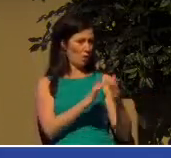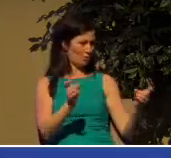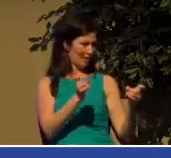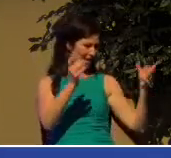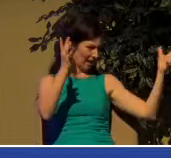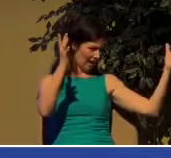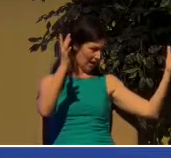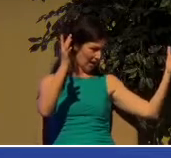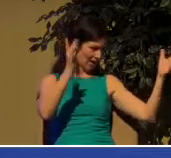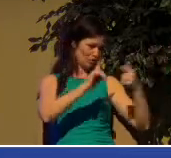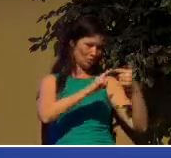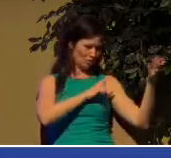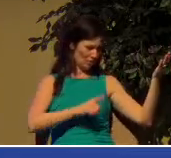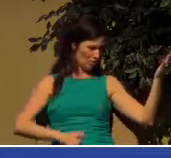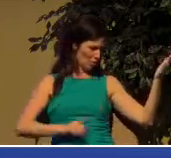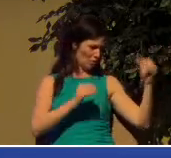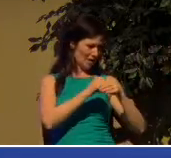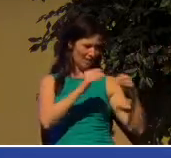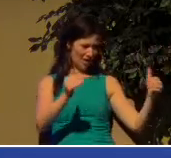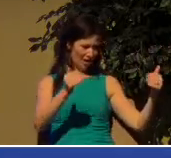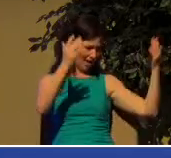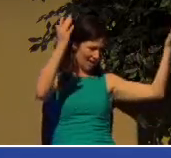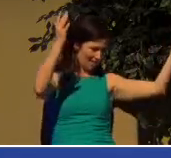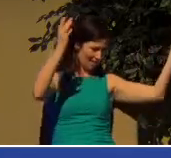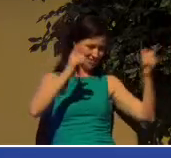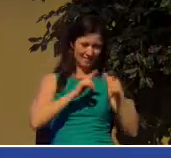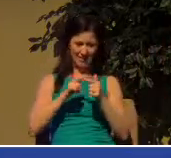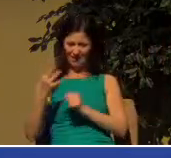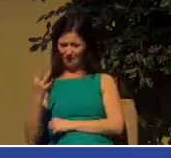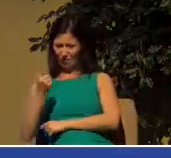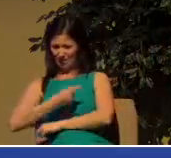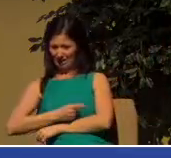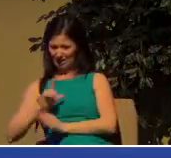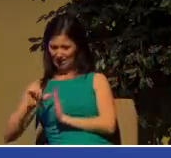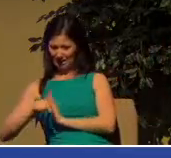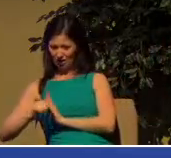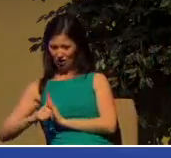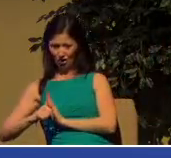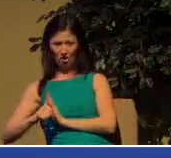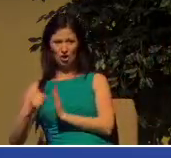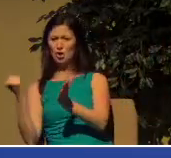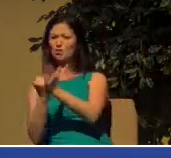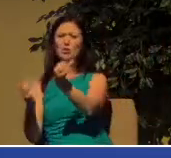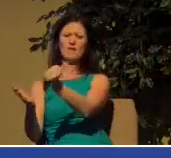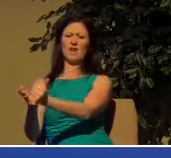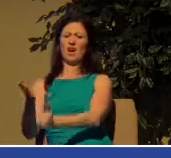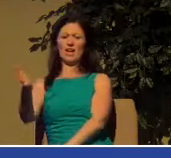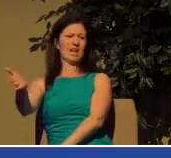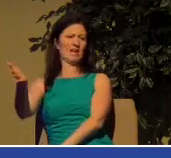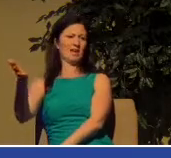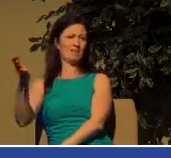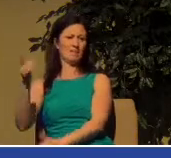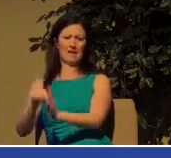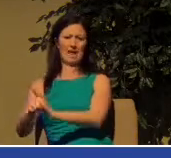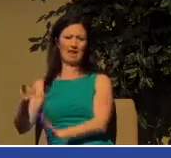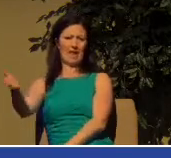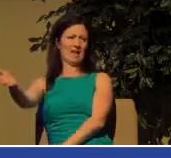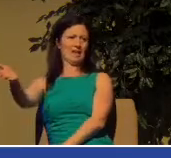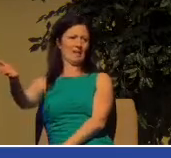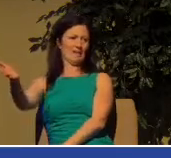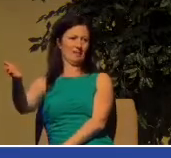him! Crucify him!" How do you explain that kind